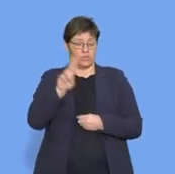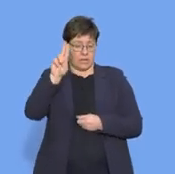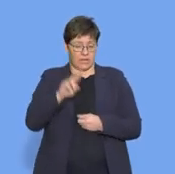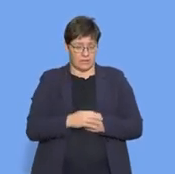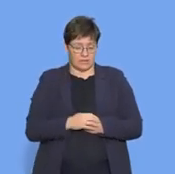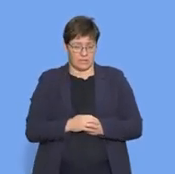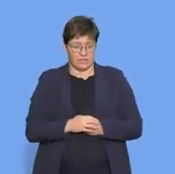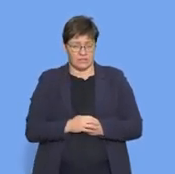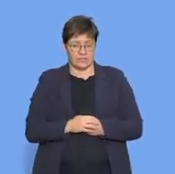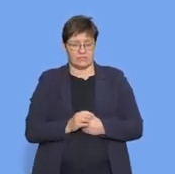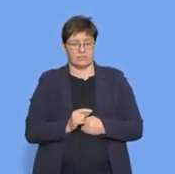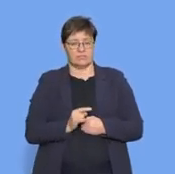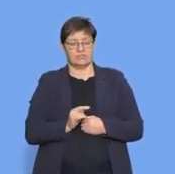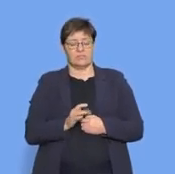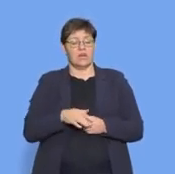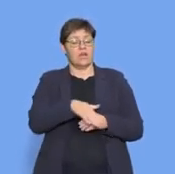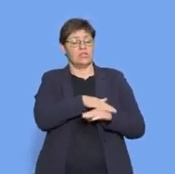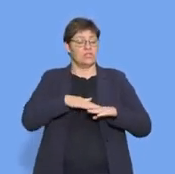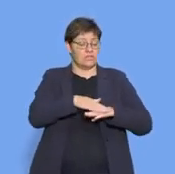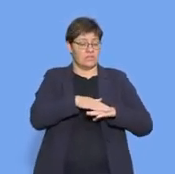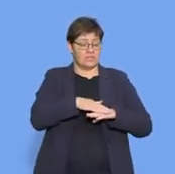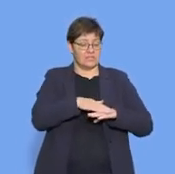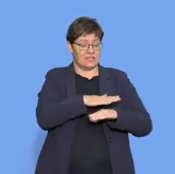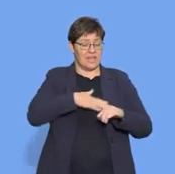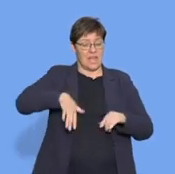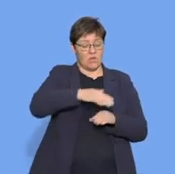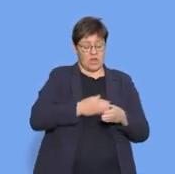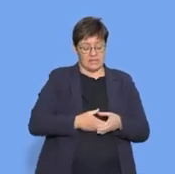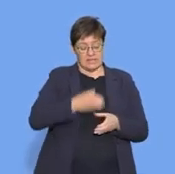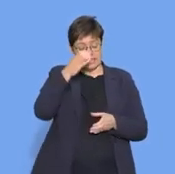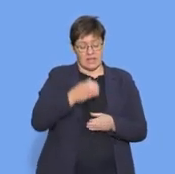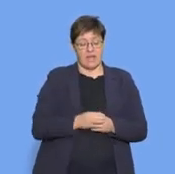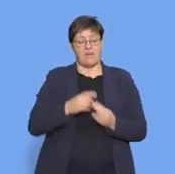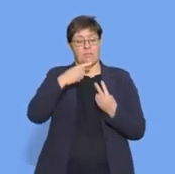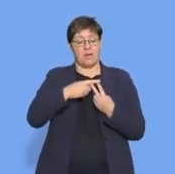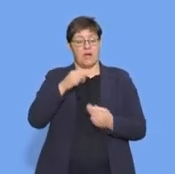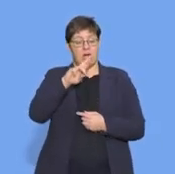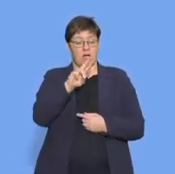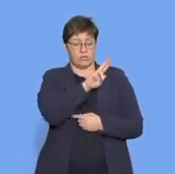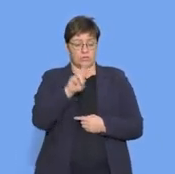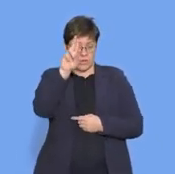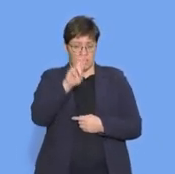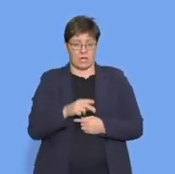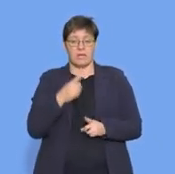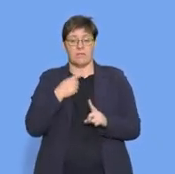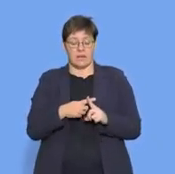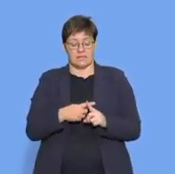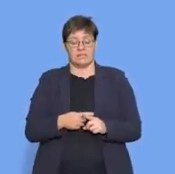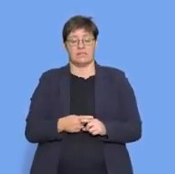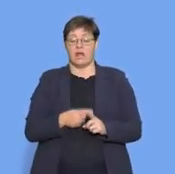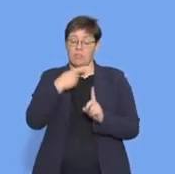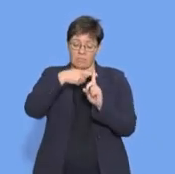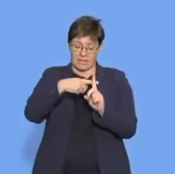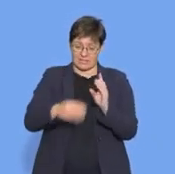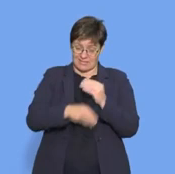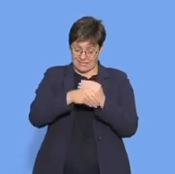squared. So if I'm thinking about the surface area of a cylinder, I'm going to have pi r squared